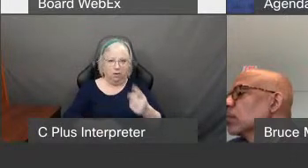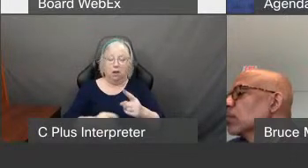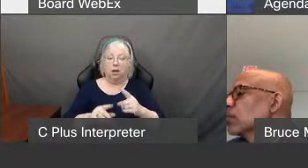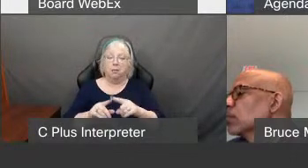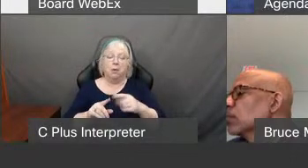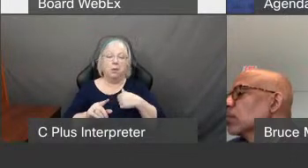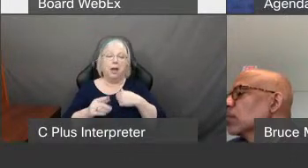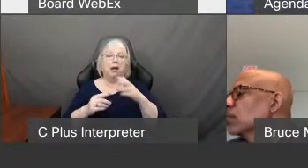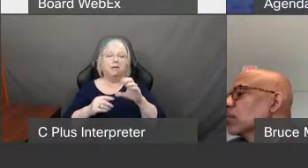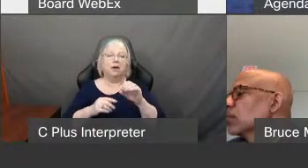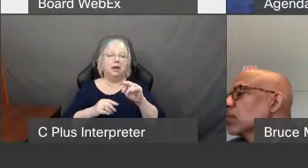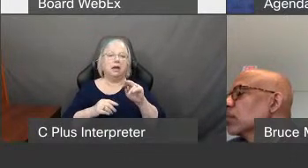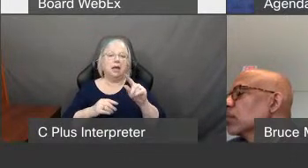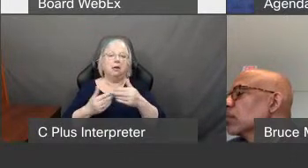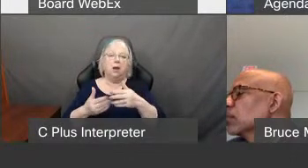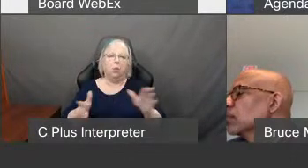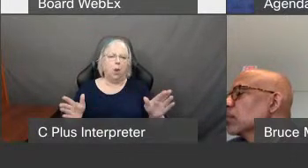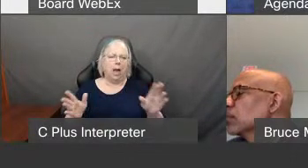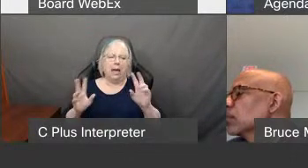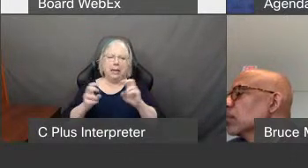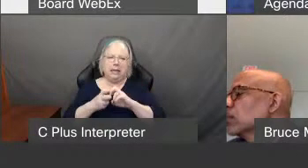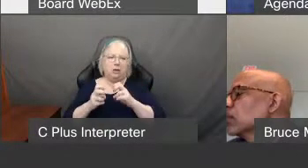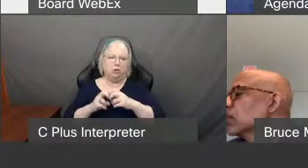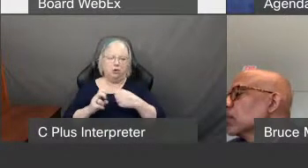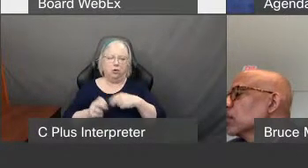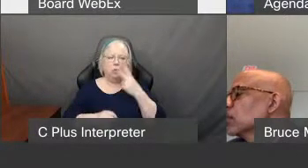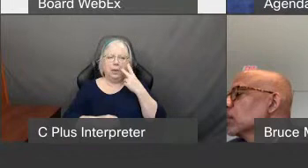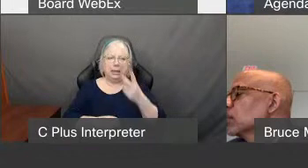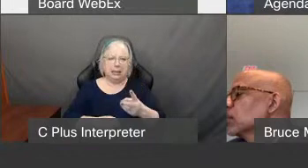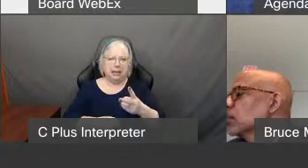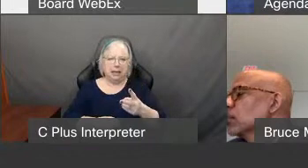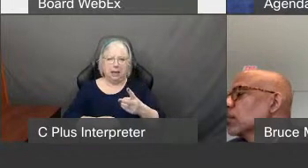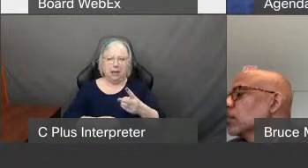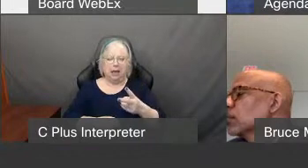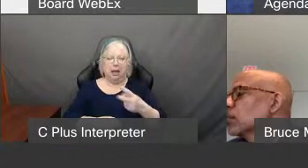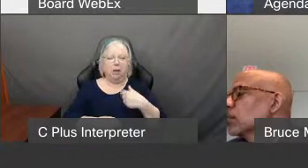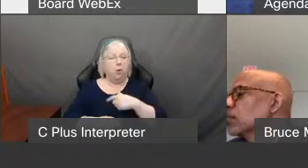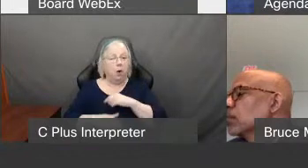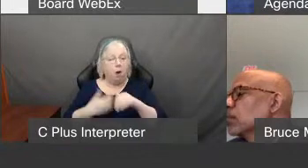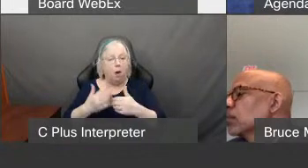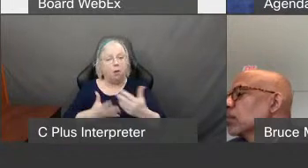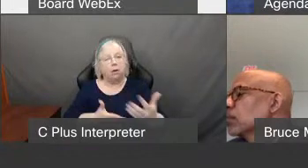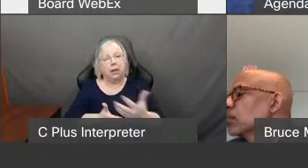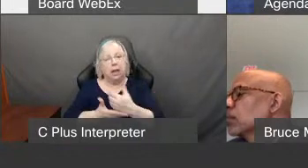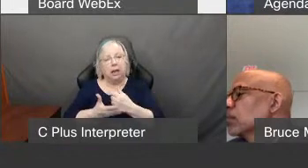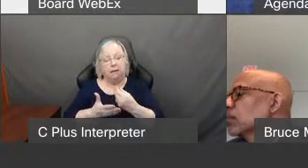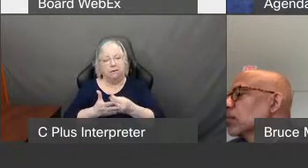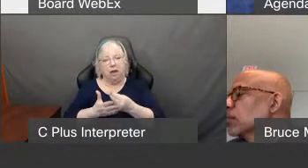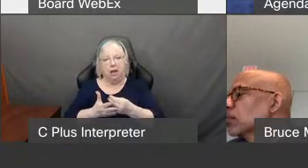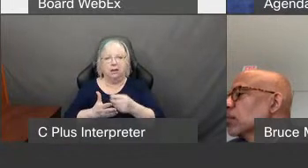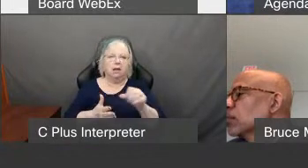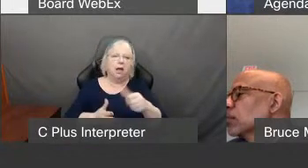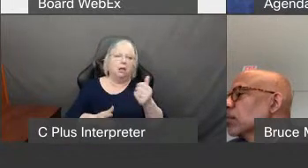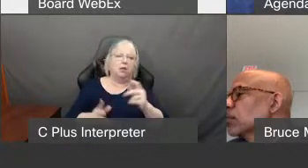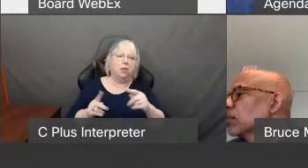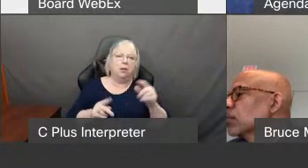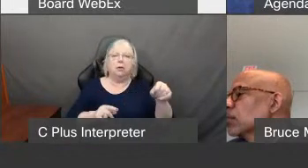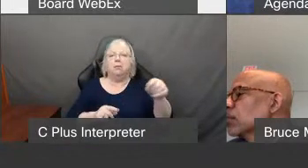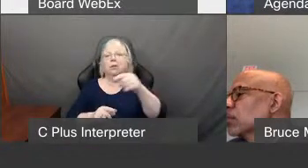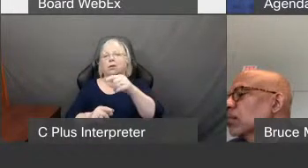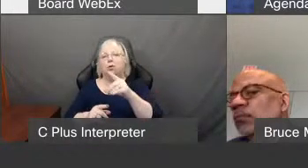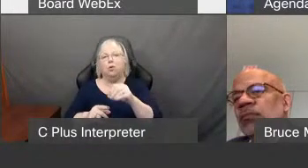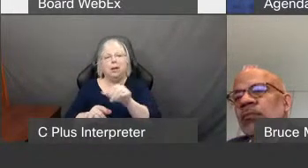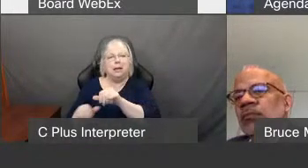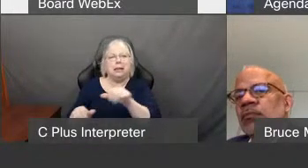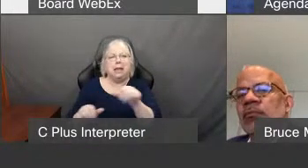countywide issues that we all see. Mm-hmm. And we're all getting funds, and there's somebody doing the same thing we're doing in the county